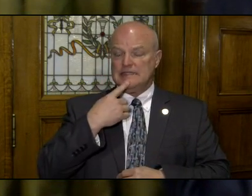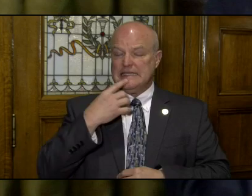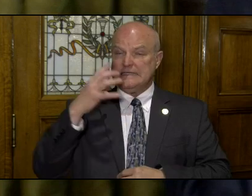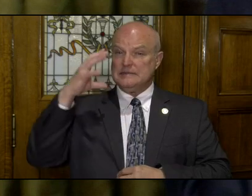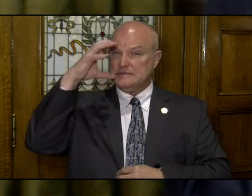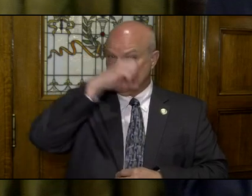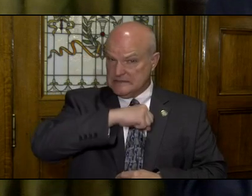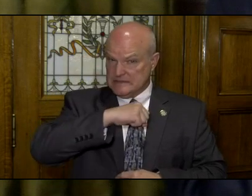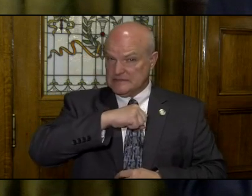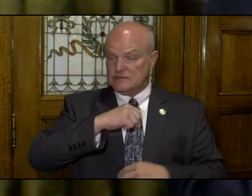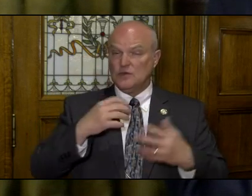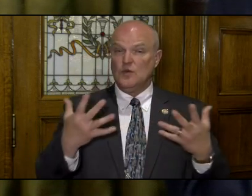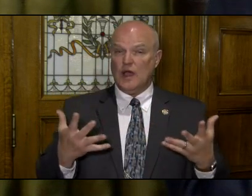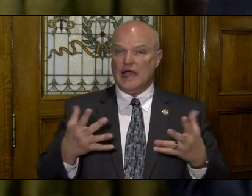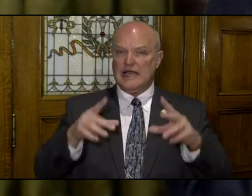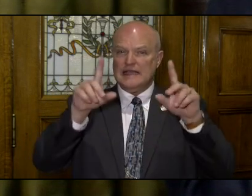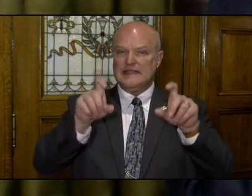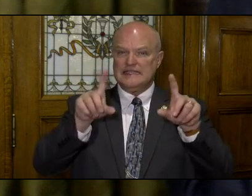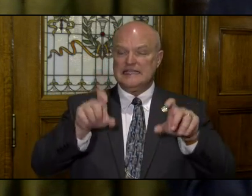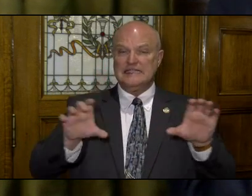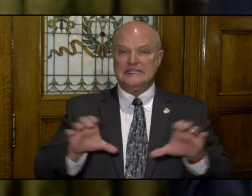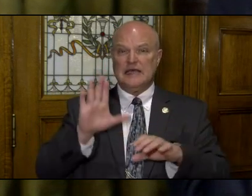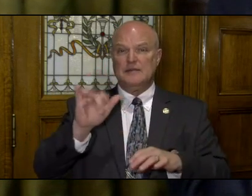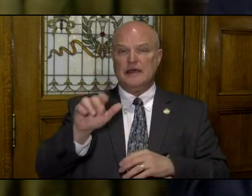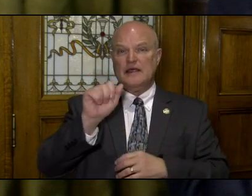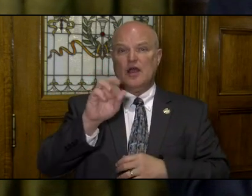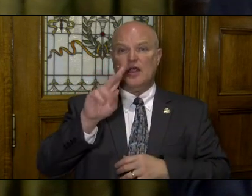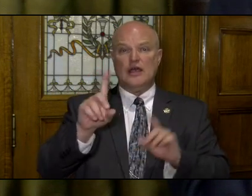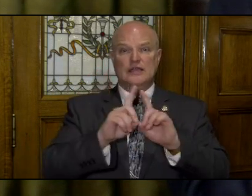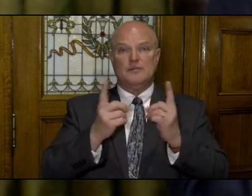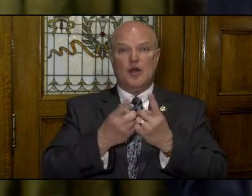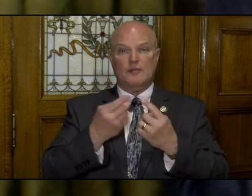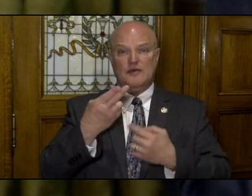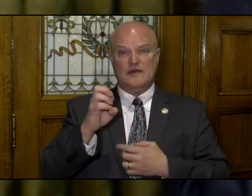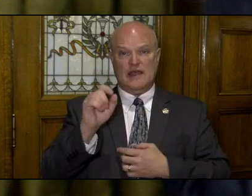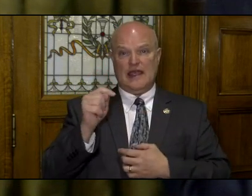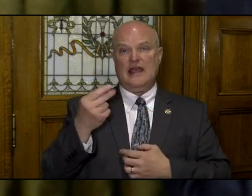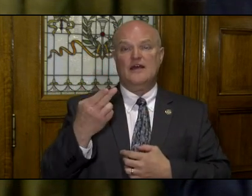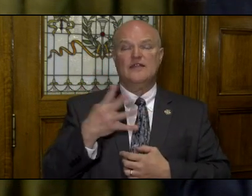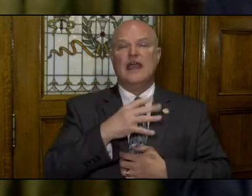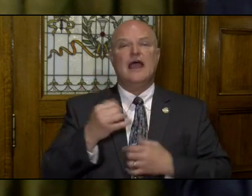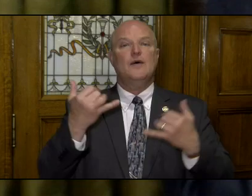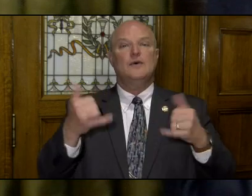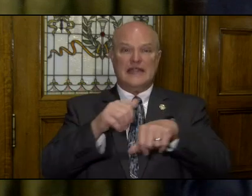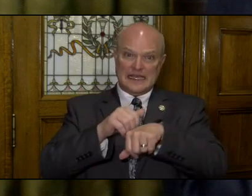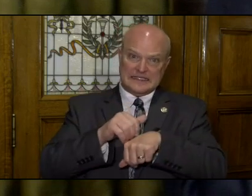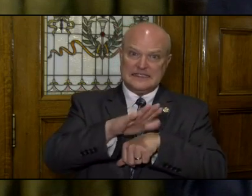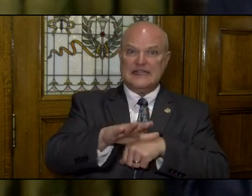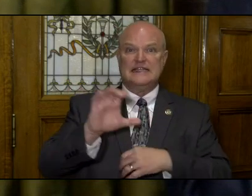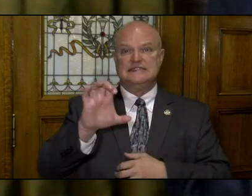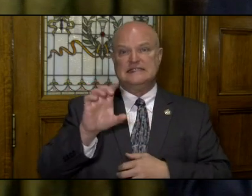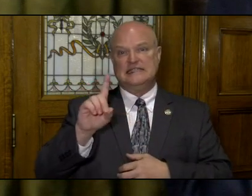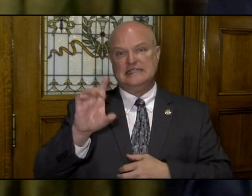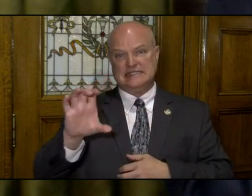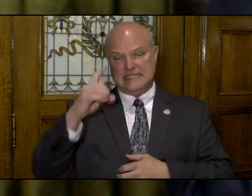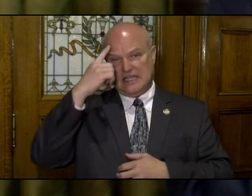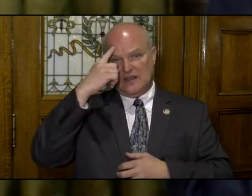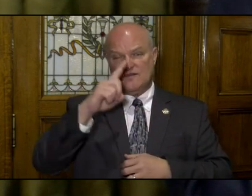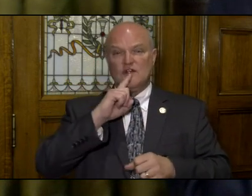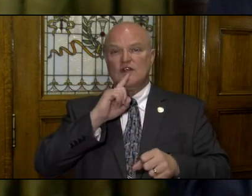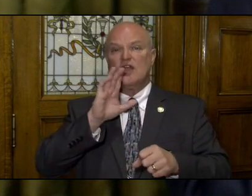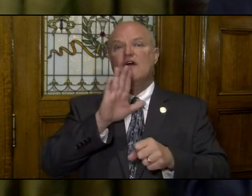presumptive case because the testing has been done by the Arkansas Department of Health, and we'll now send that to the CDC